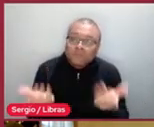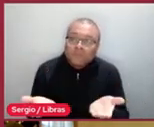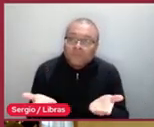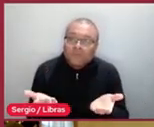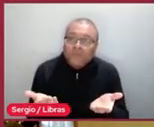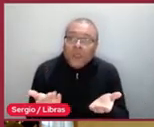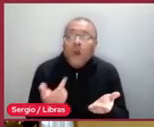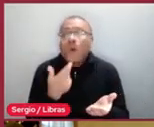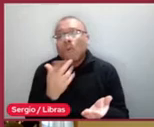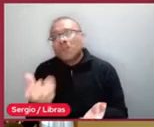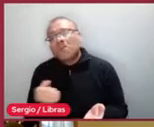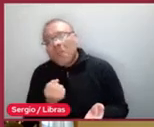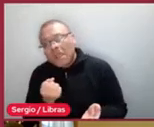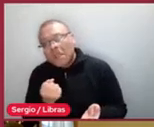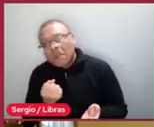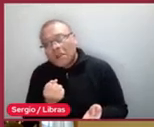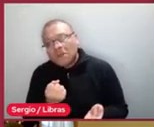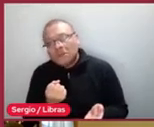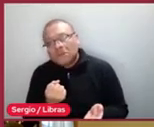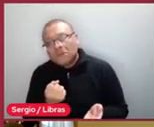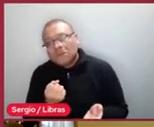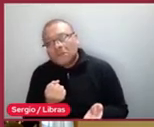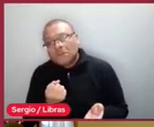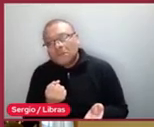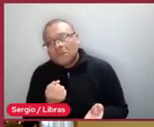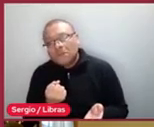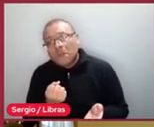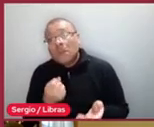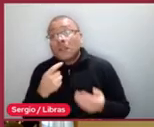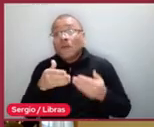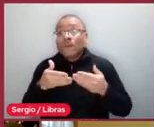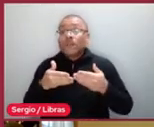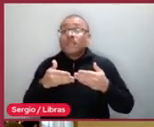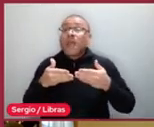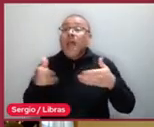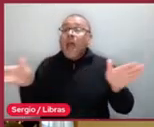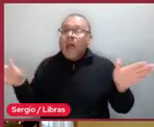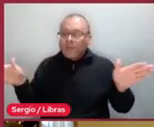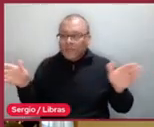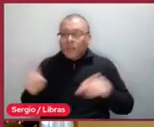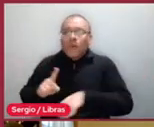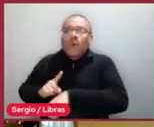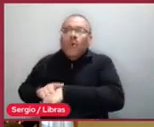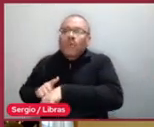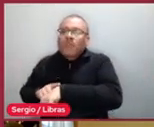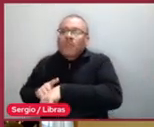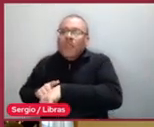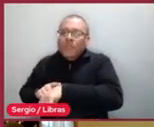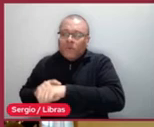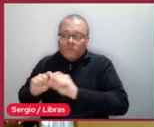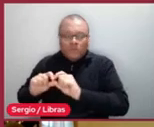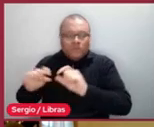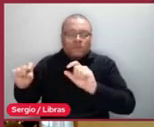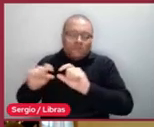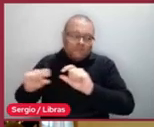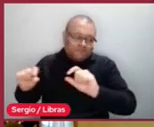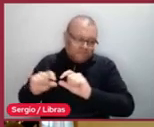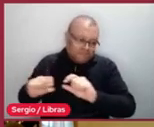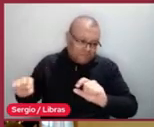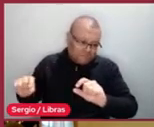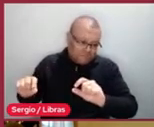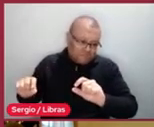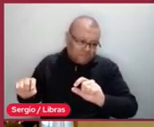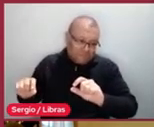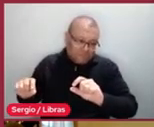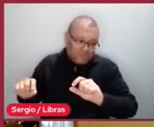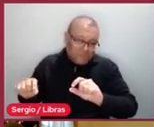withdraws something or make a purchase, it will generate what we call a line item. So the line item is, at this point in